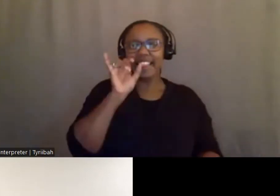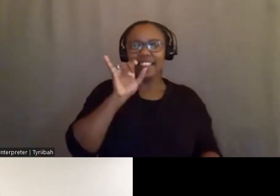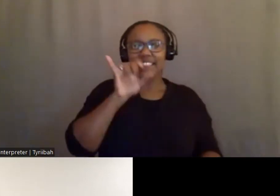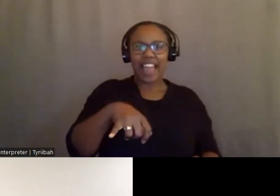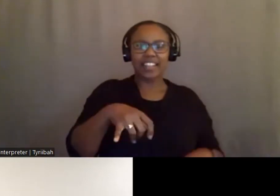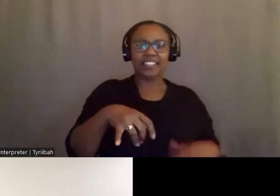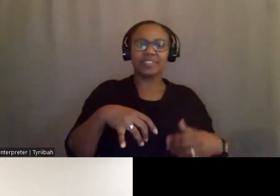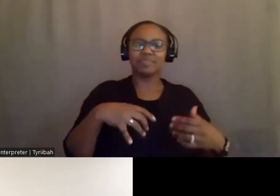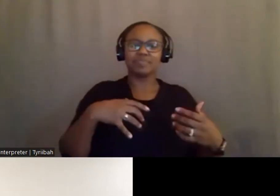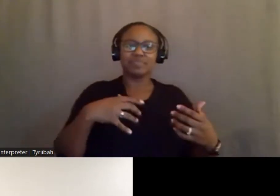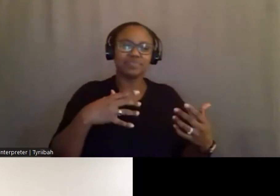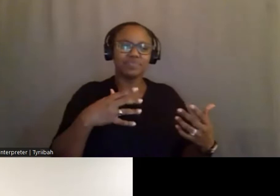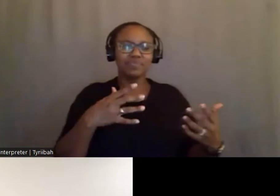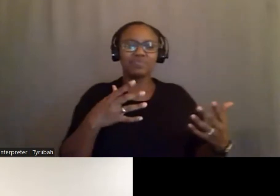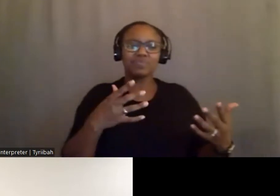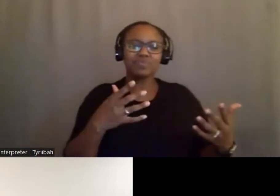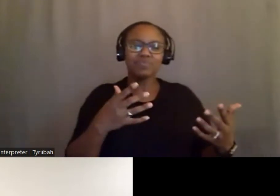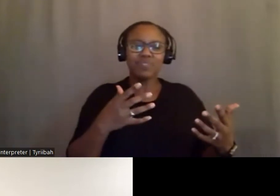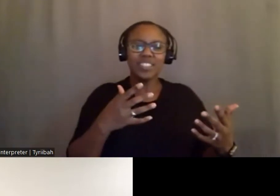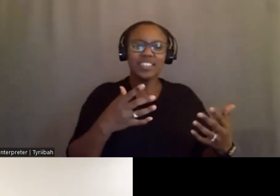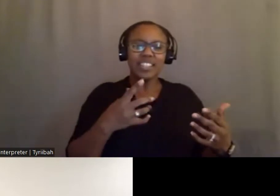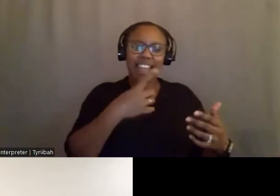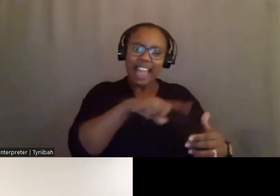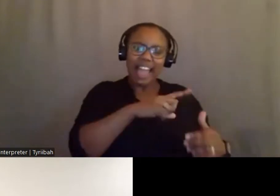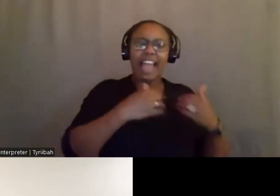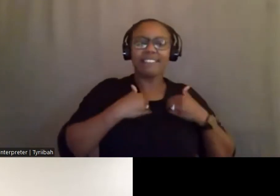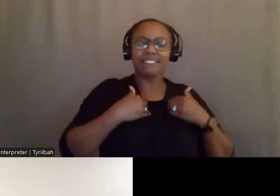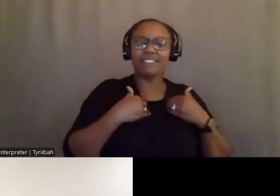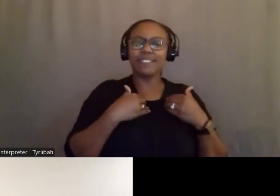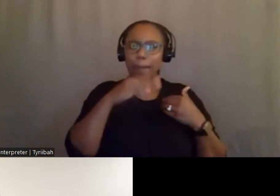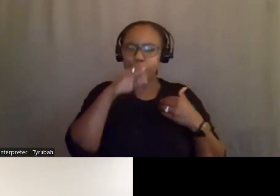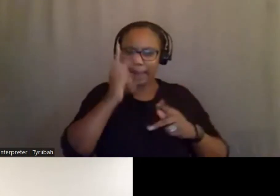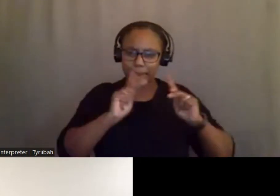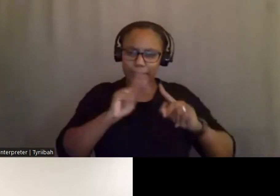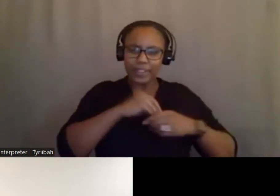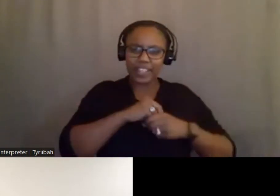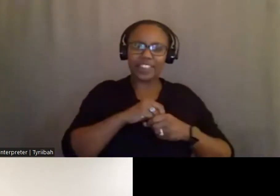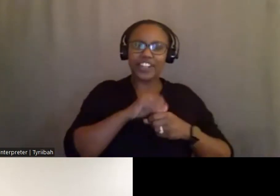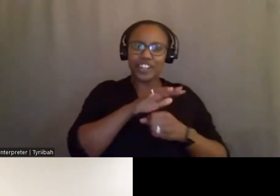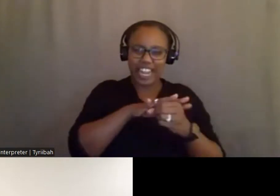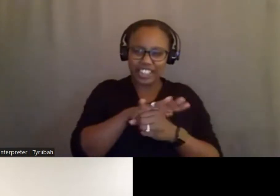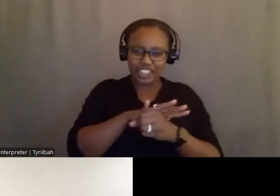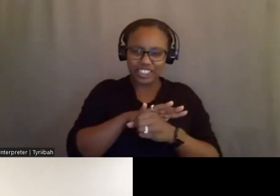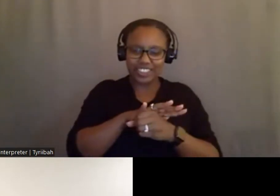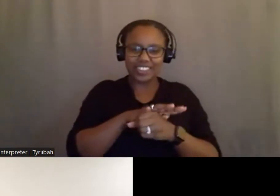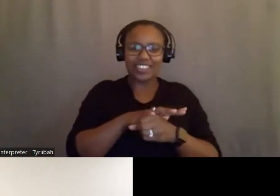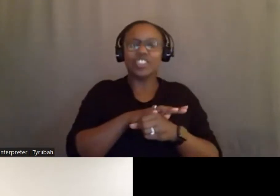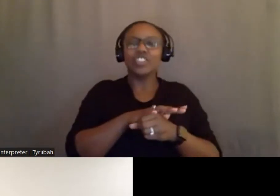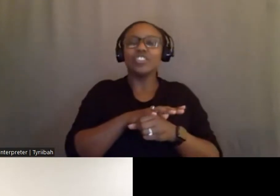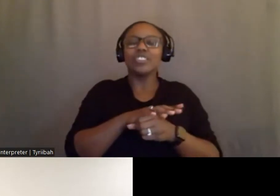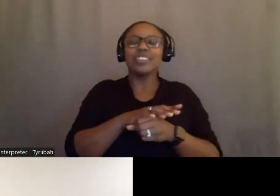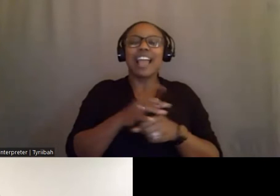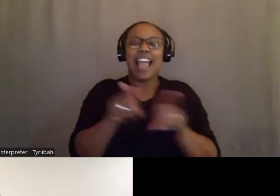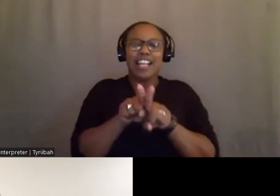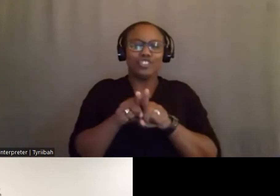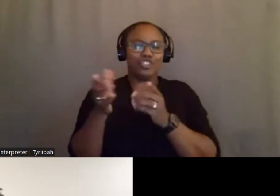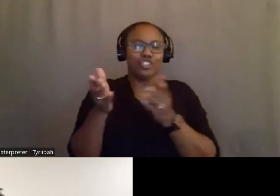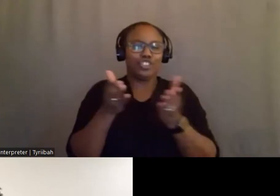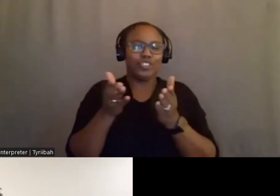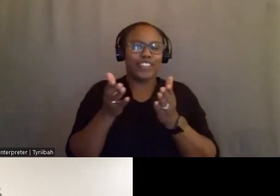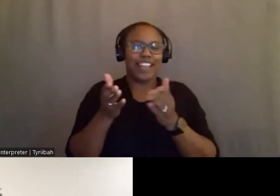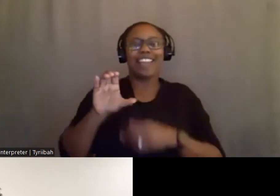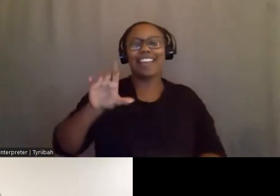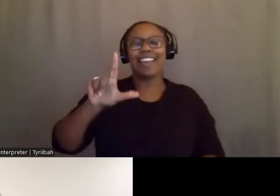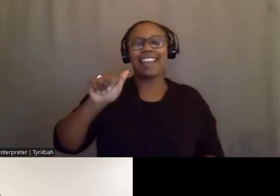Comanches who have Black people in their nations as kind of a servant class, but it's not permanent in the same way that it is in the